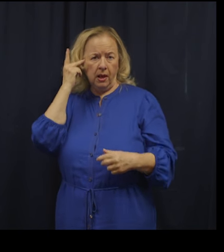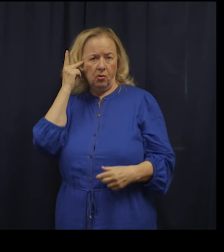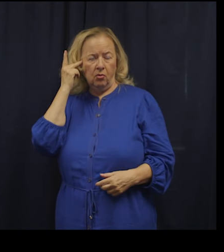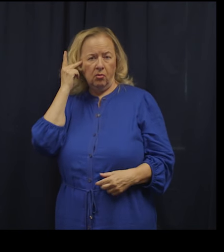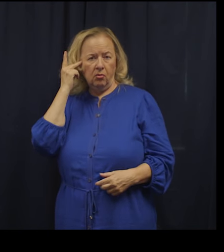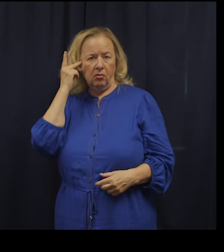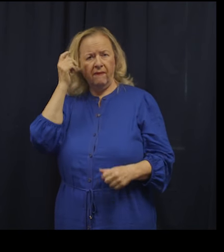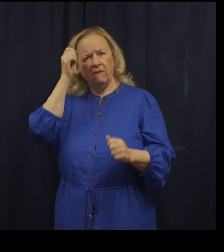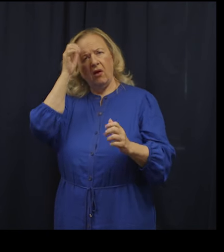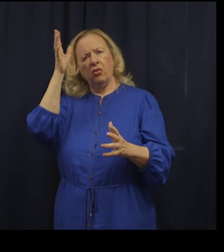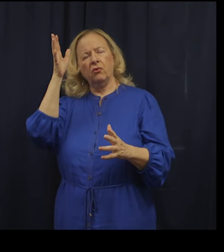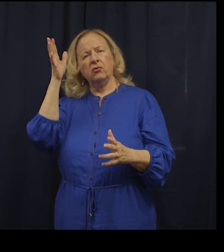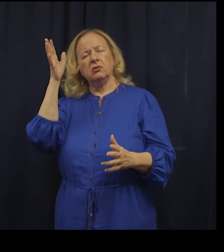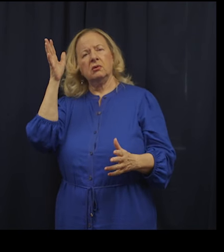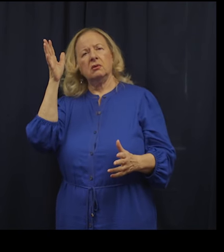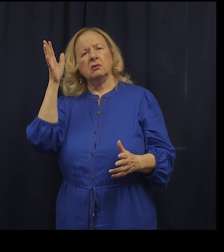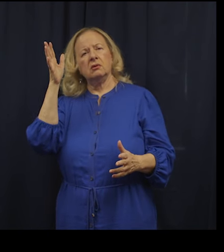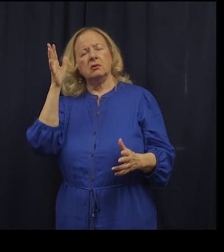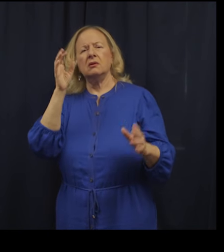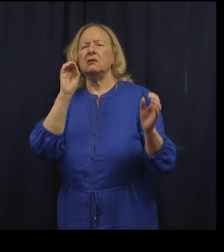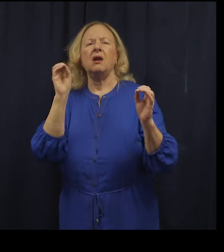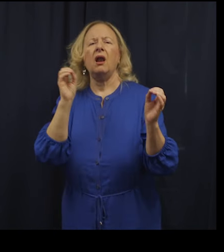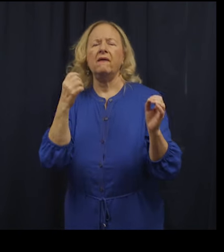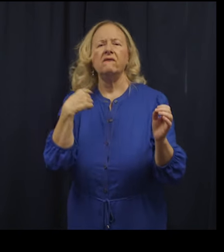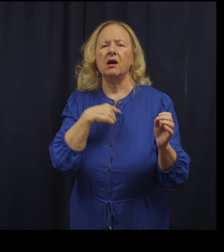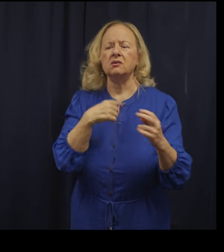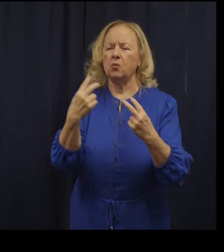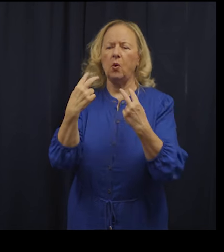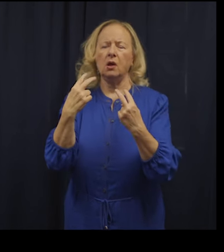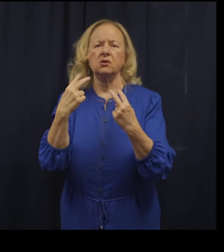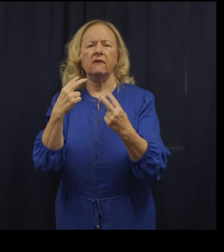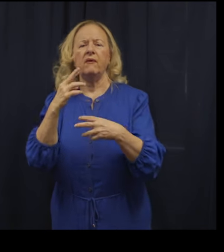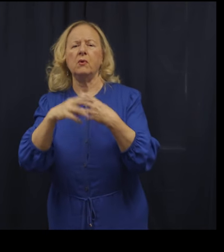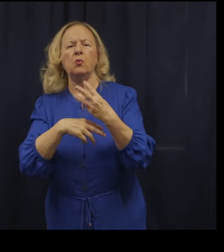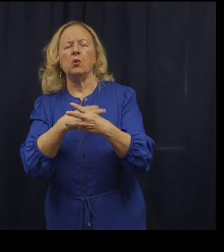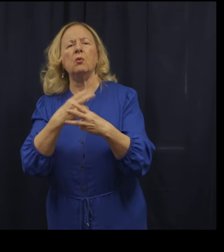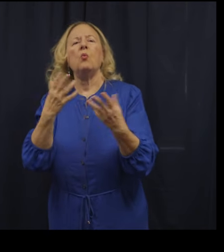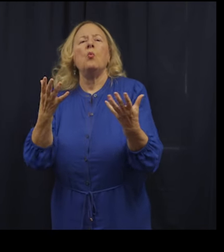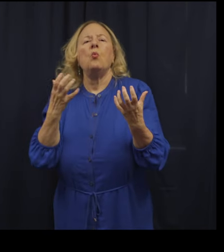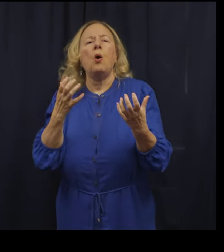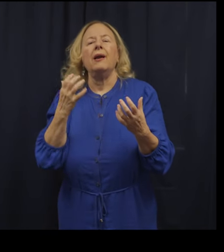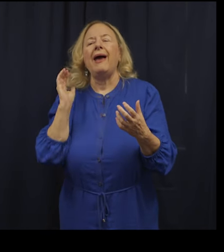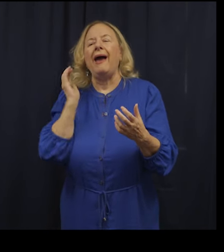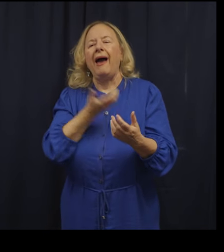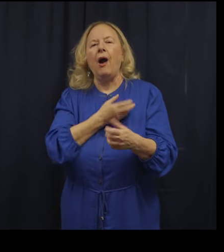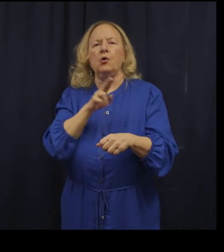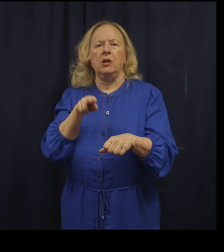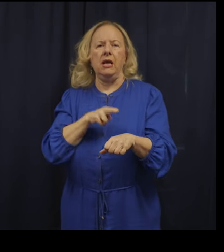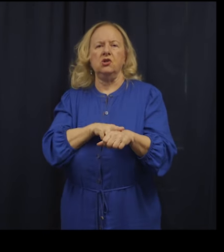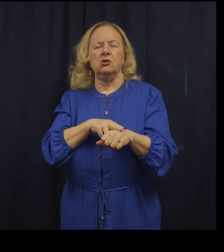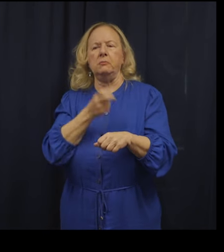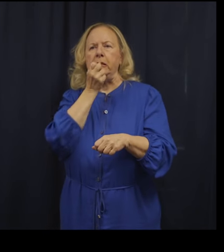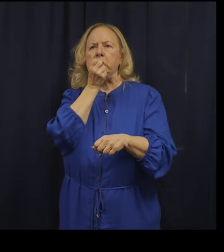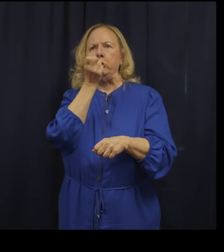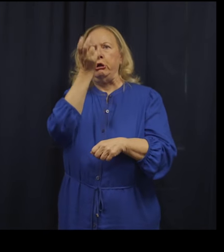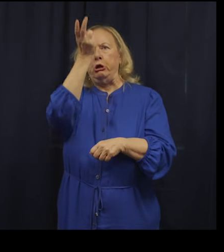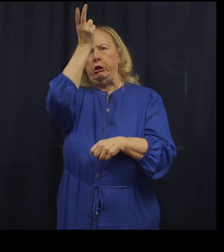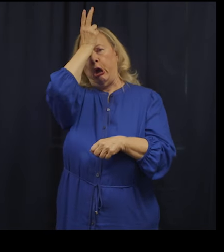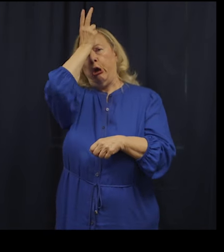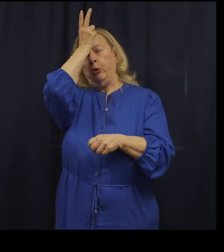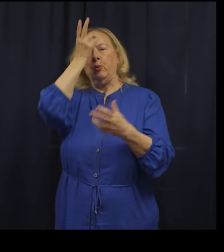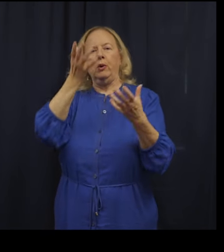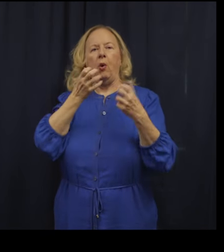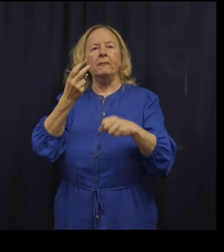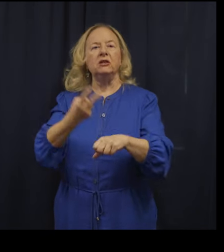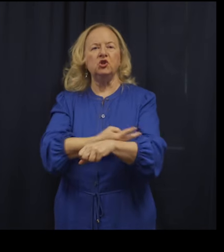political. Father, none of us who are watching from all over the world want our nation to be a goat nation. We all want to be